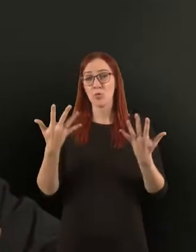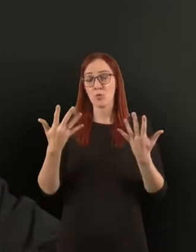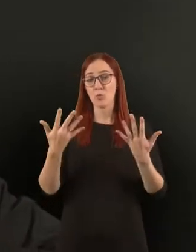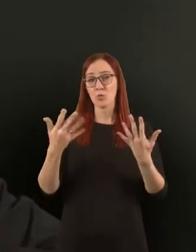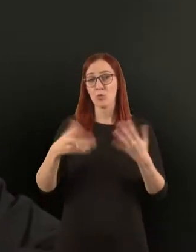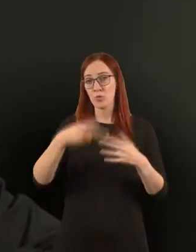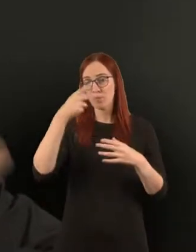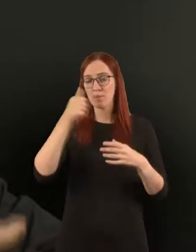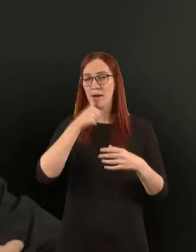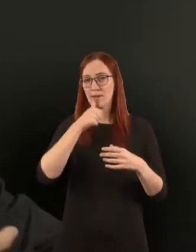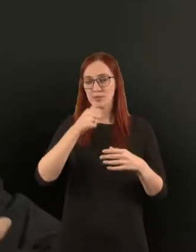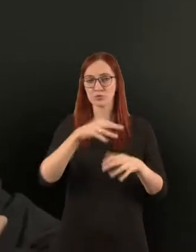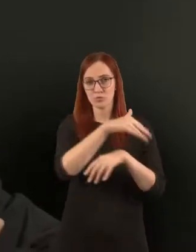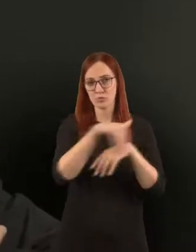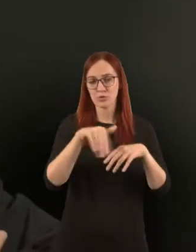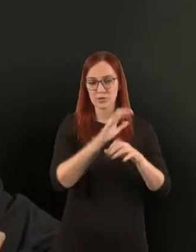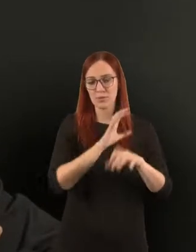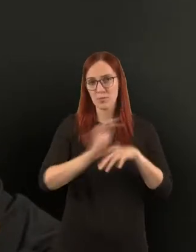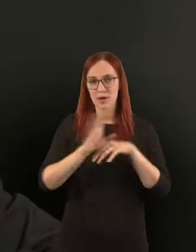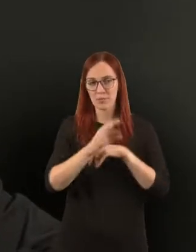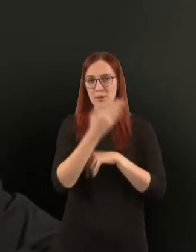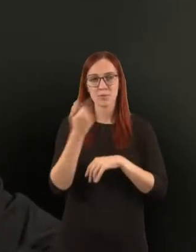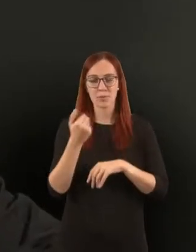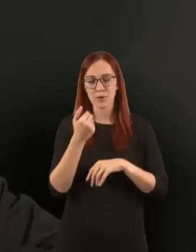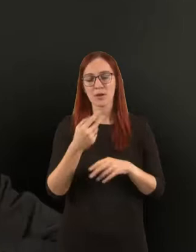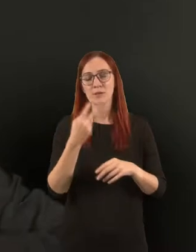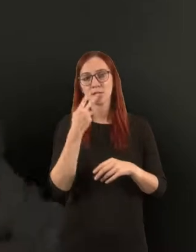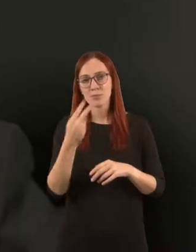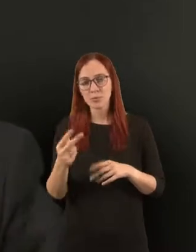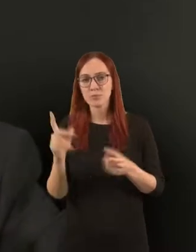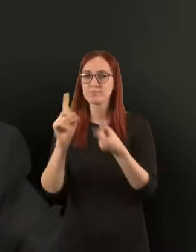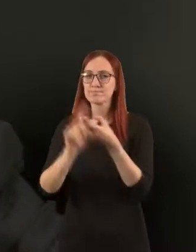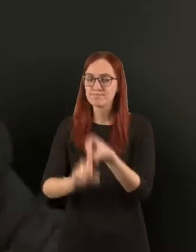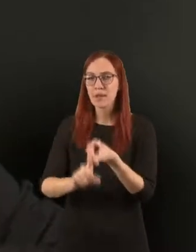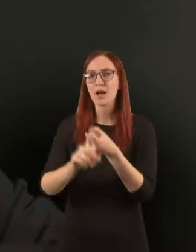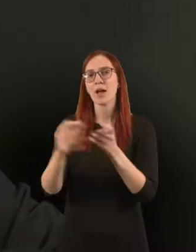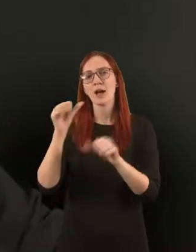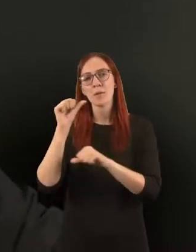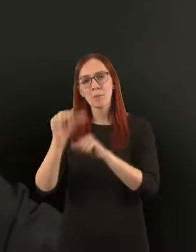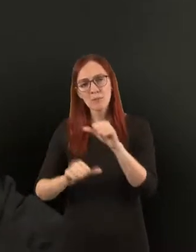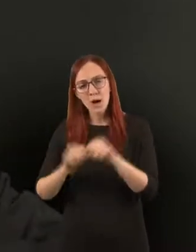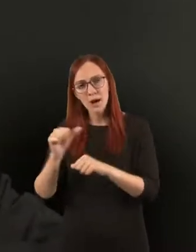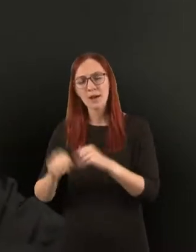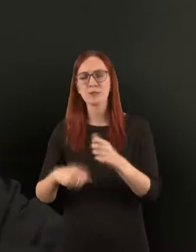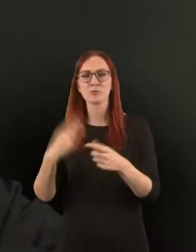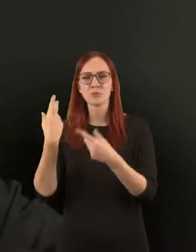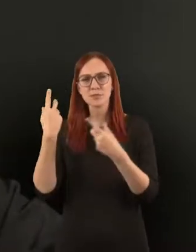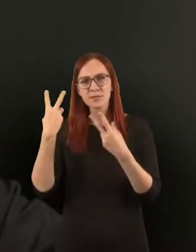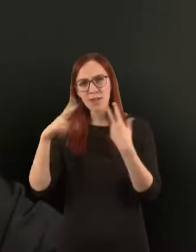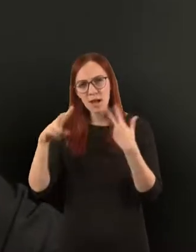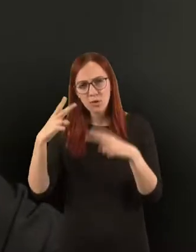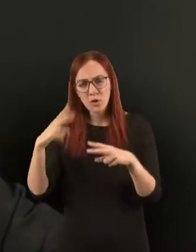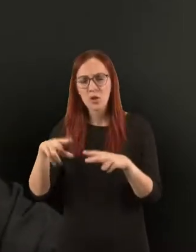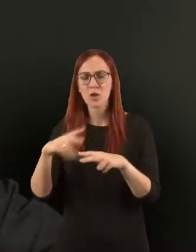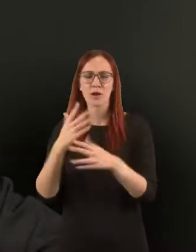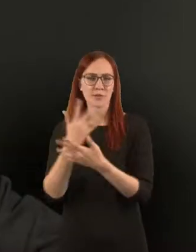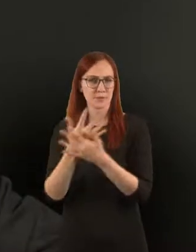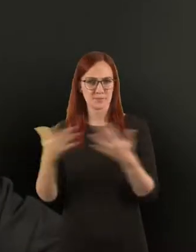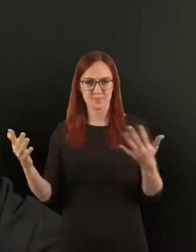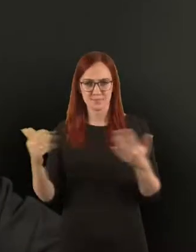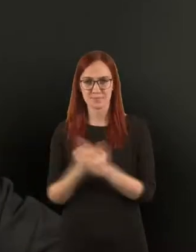of the car to provide a plate. No? Those who are, for example, in the business